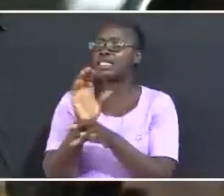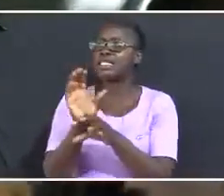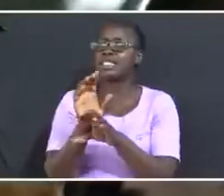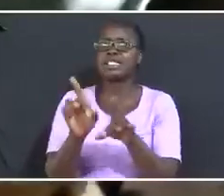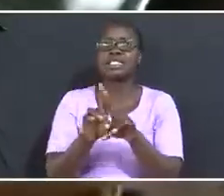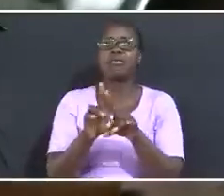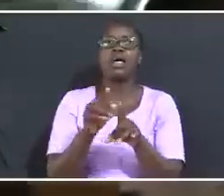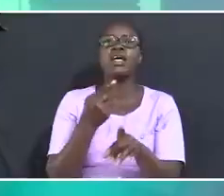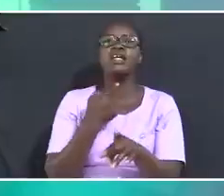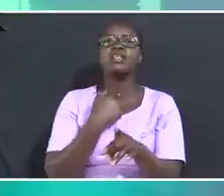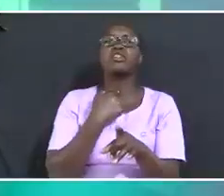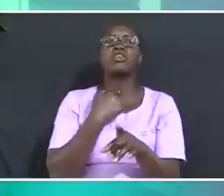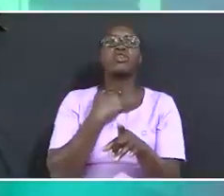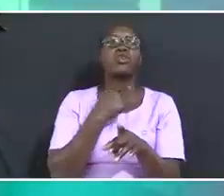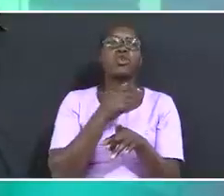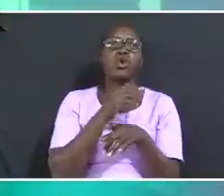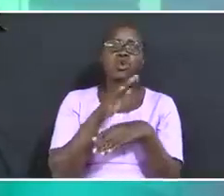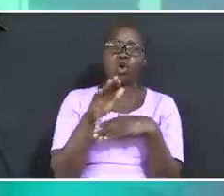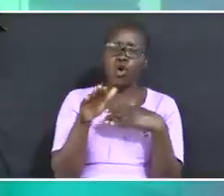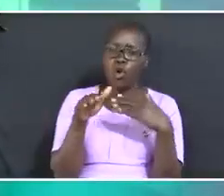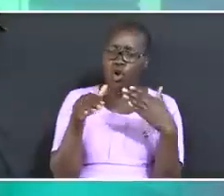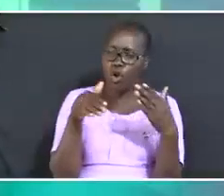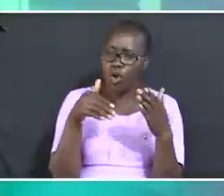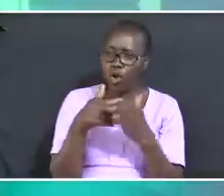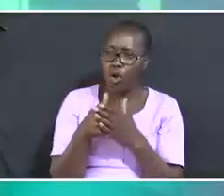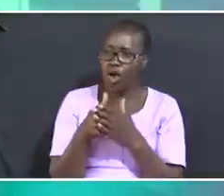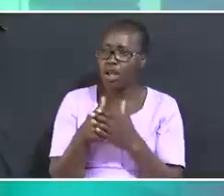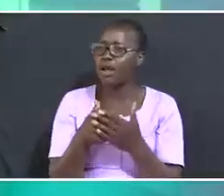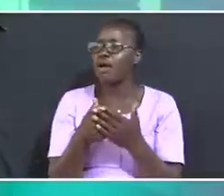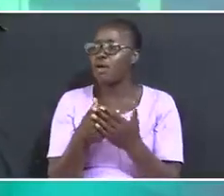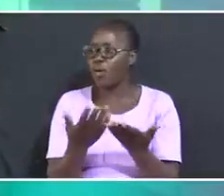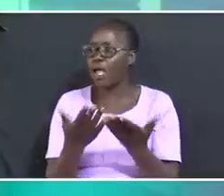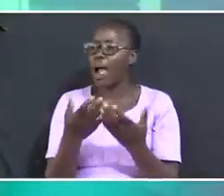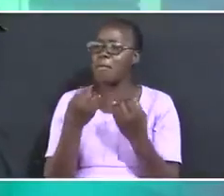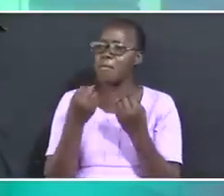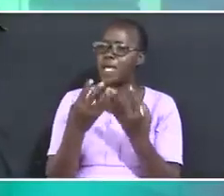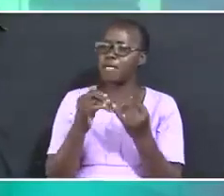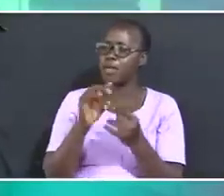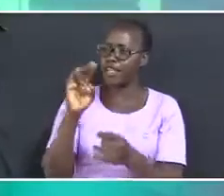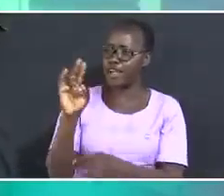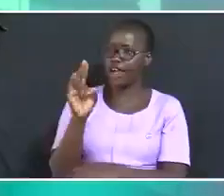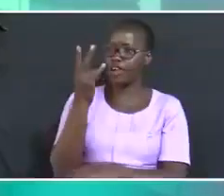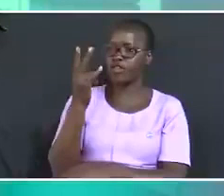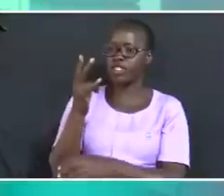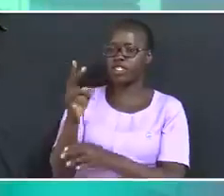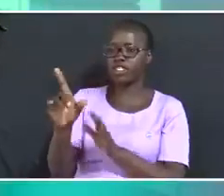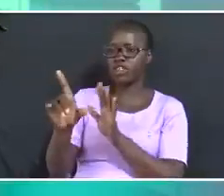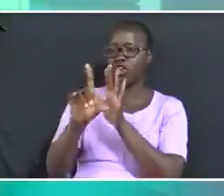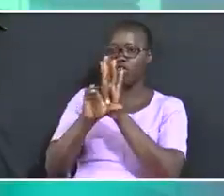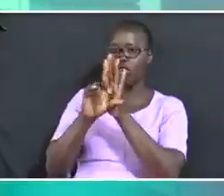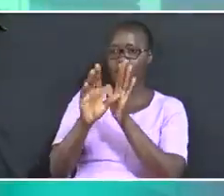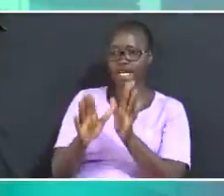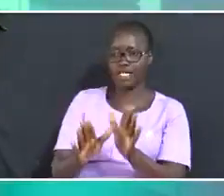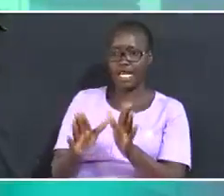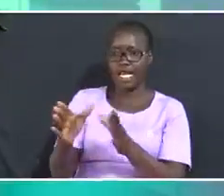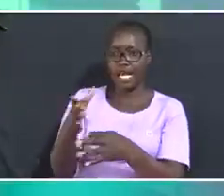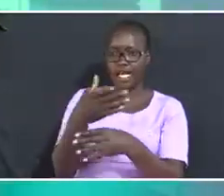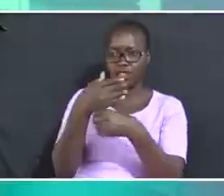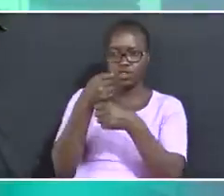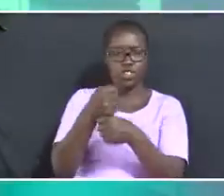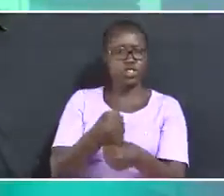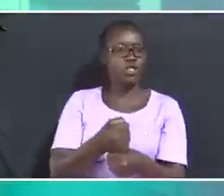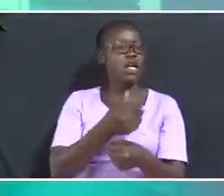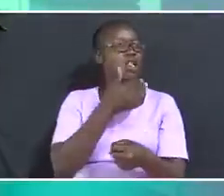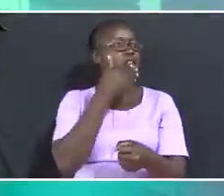entire union, we are going to have a long, long list of Adventist Lawyers Association. Thank you very